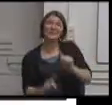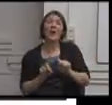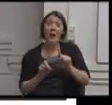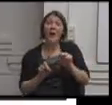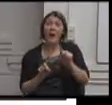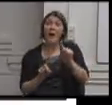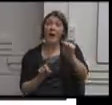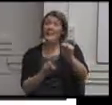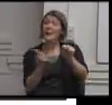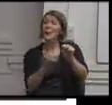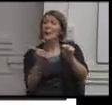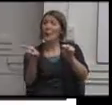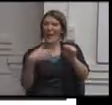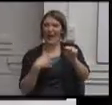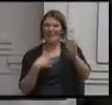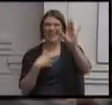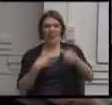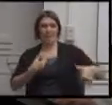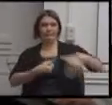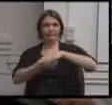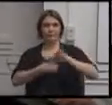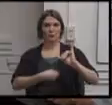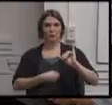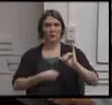from Guilford Street to the town line.